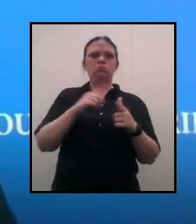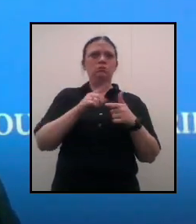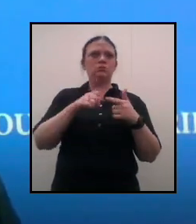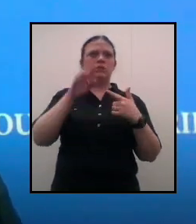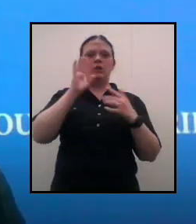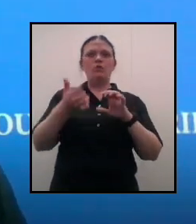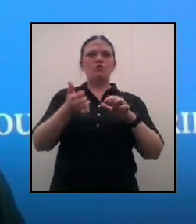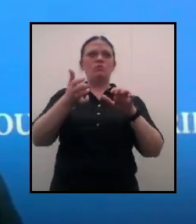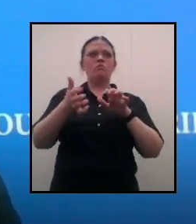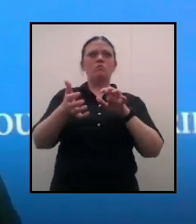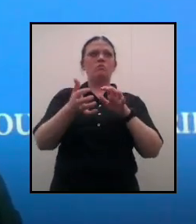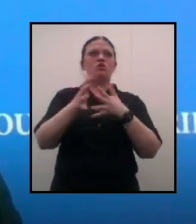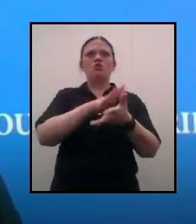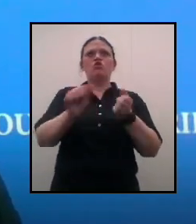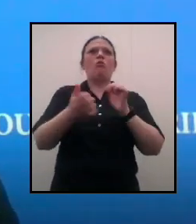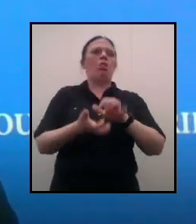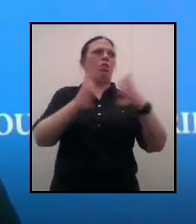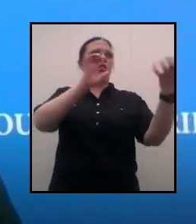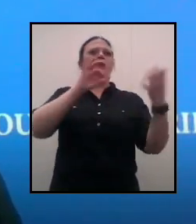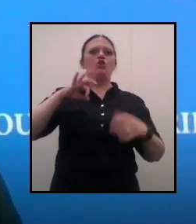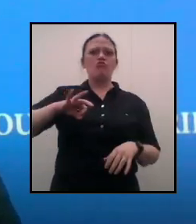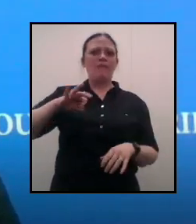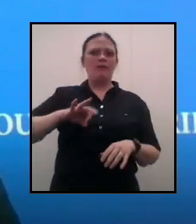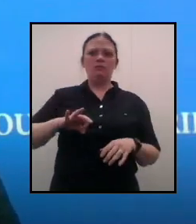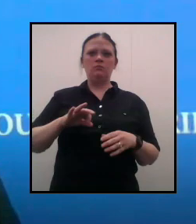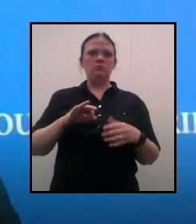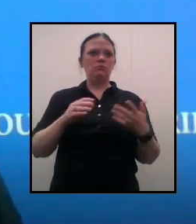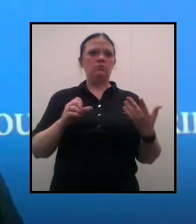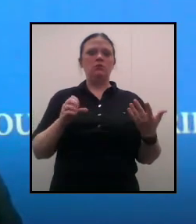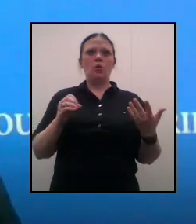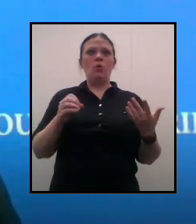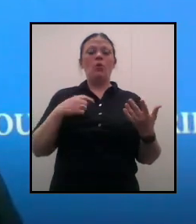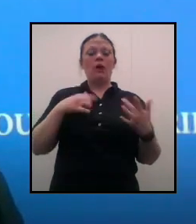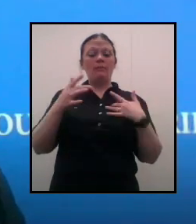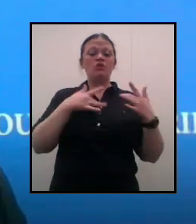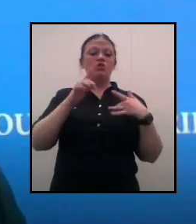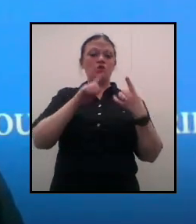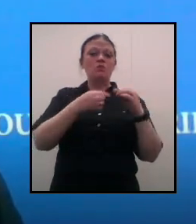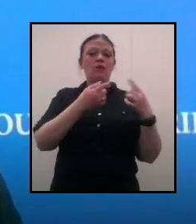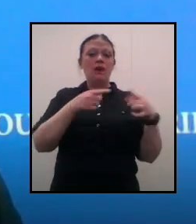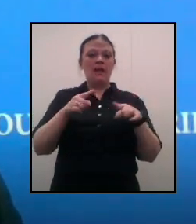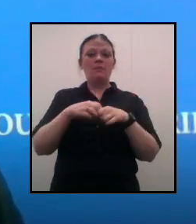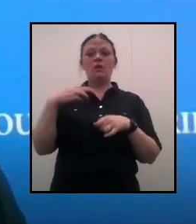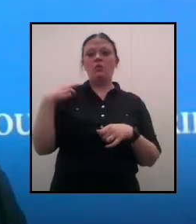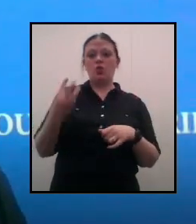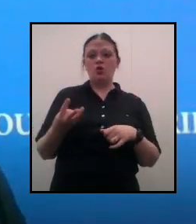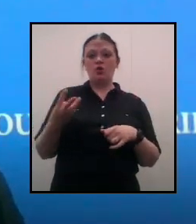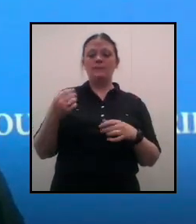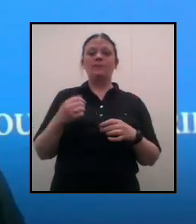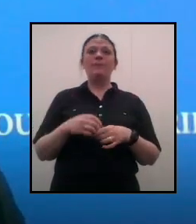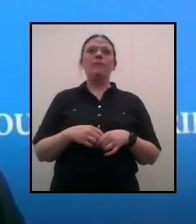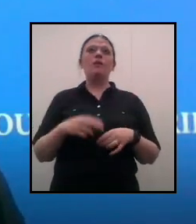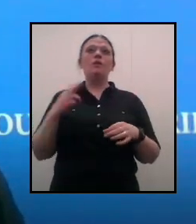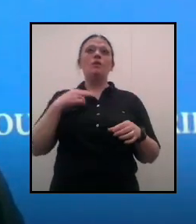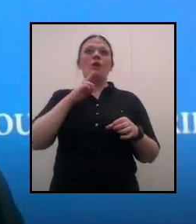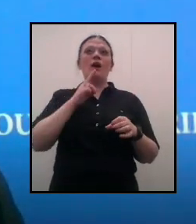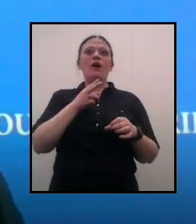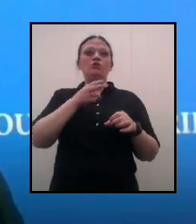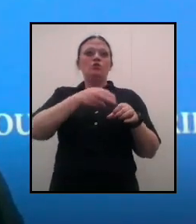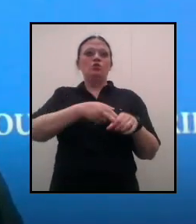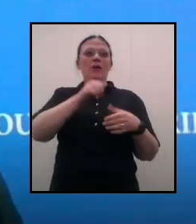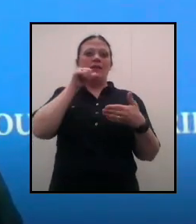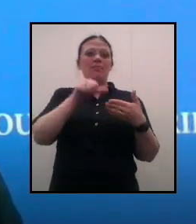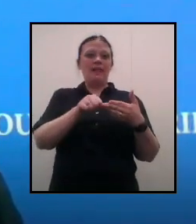credit rating. So I am very concerned about what's happening in Washington. I joined a letter with